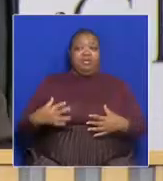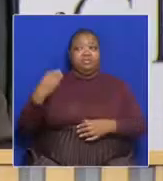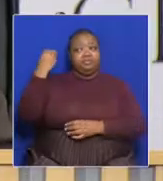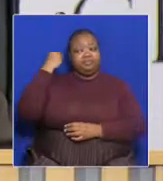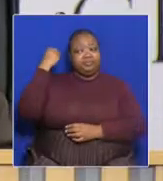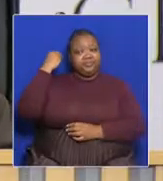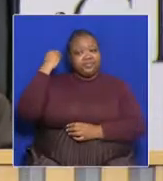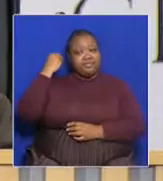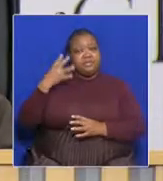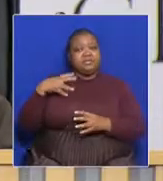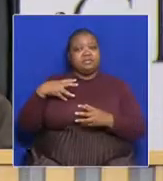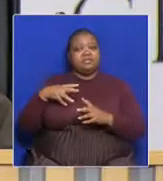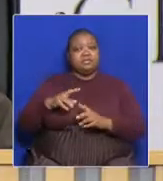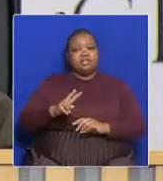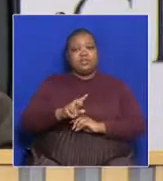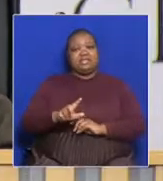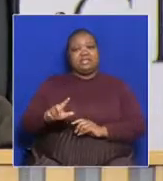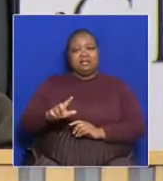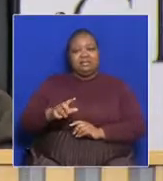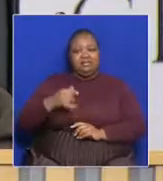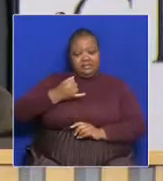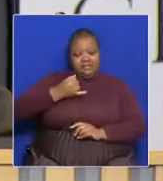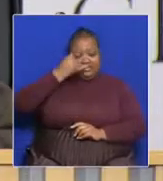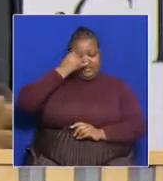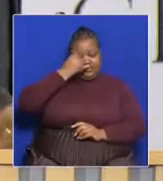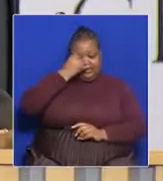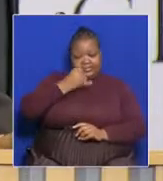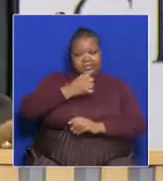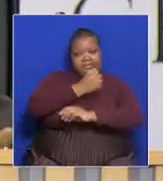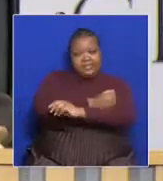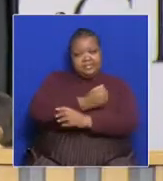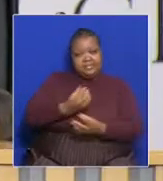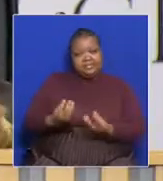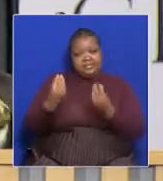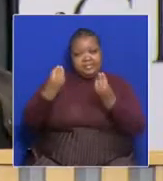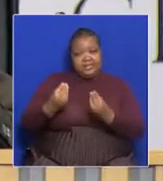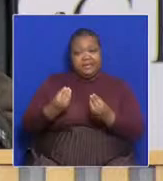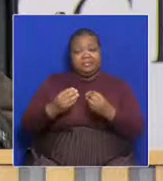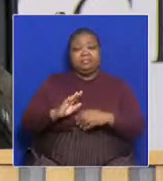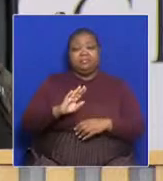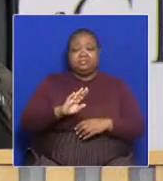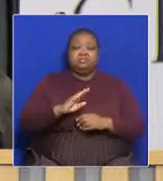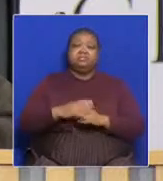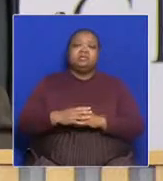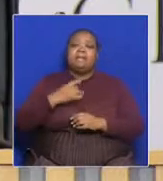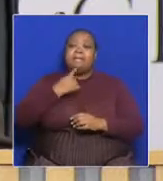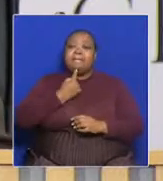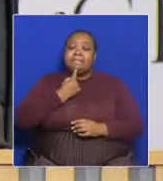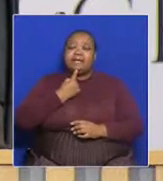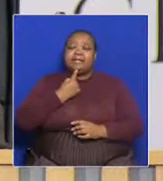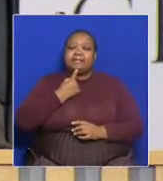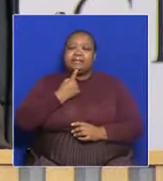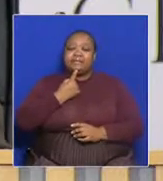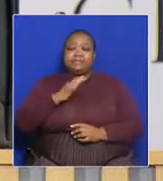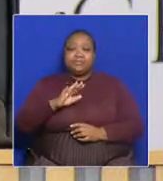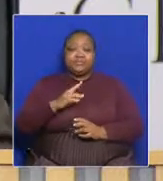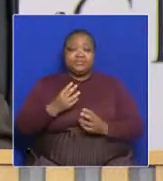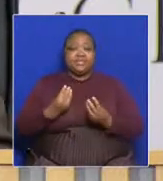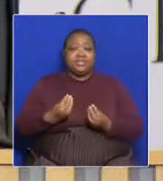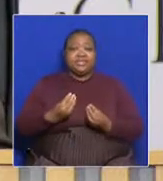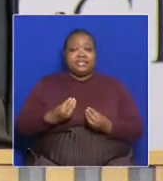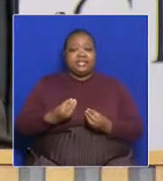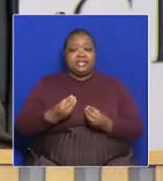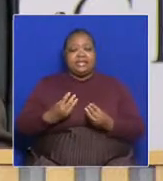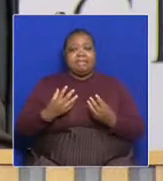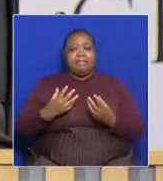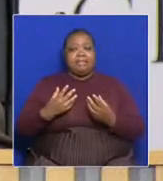27 kilograms of cocaine, although, according to all our accounts, the number was only indicated to us much